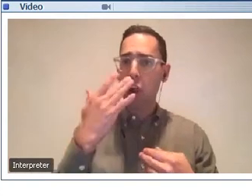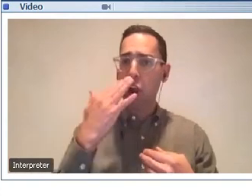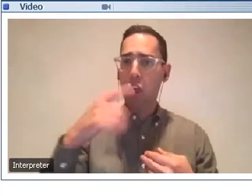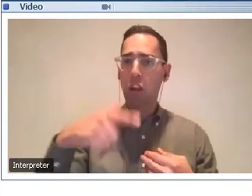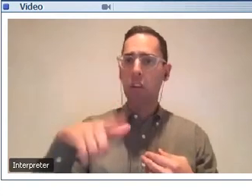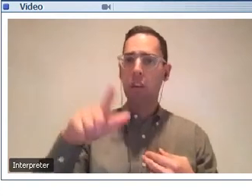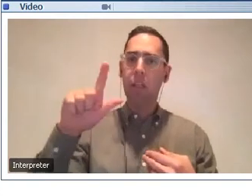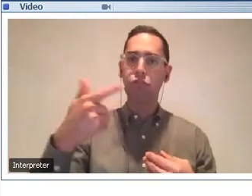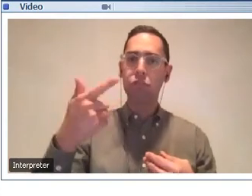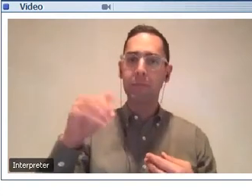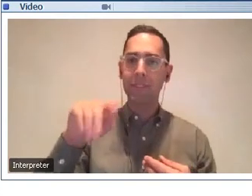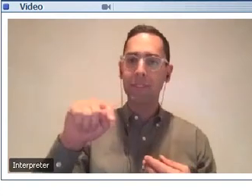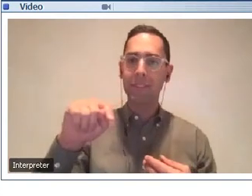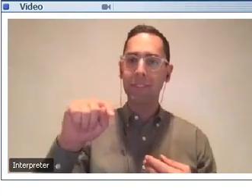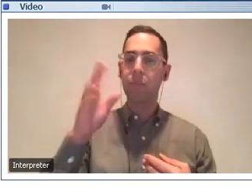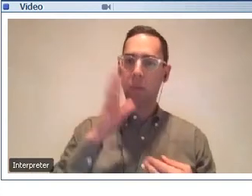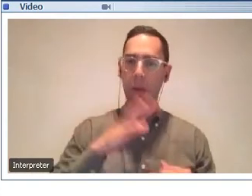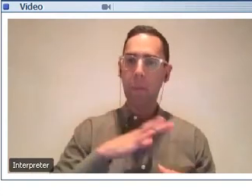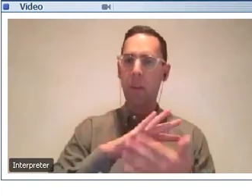Next slide, please.